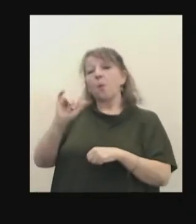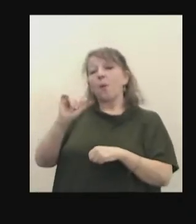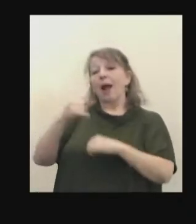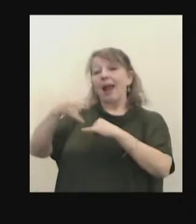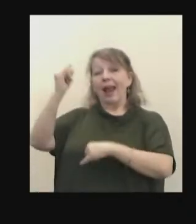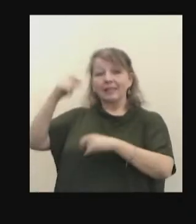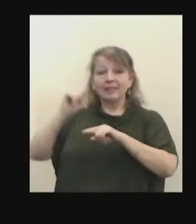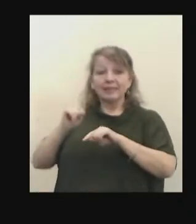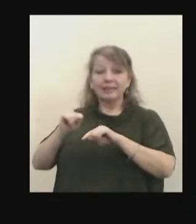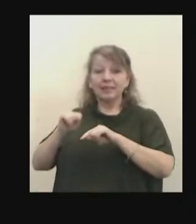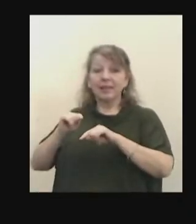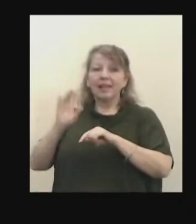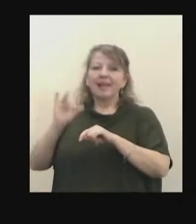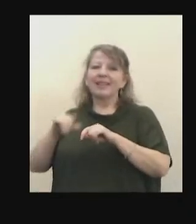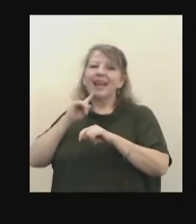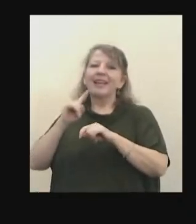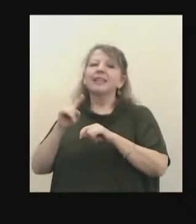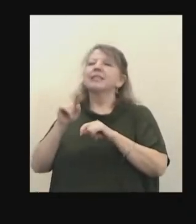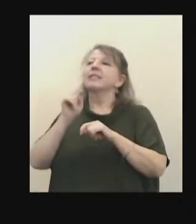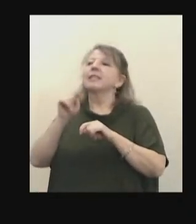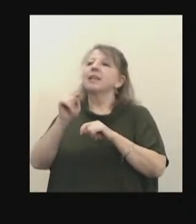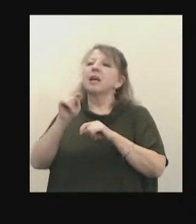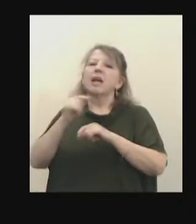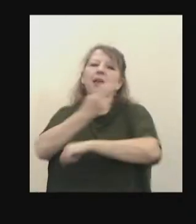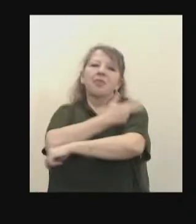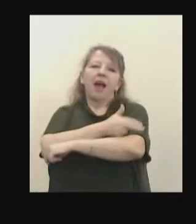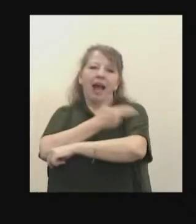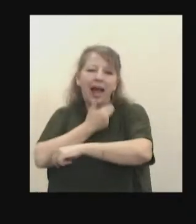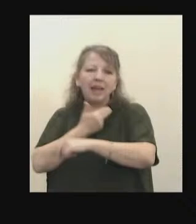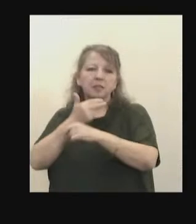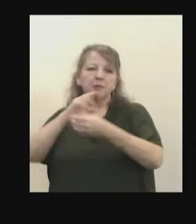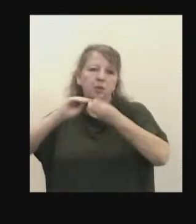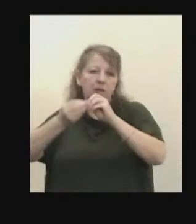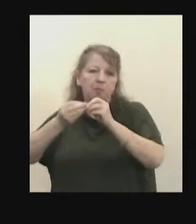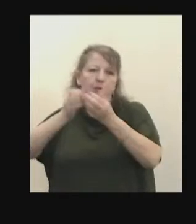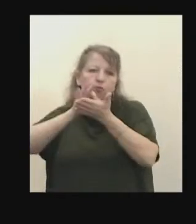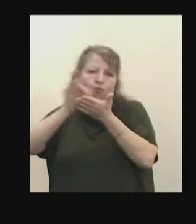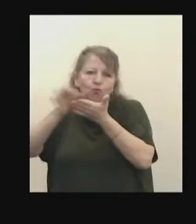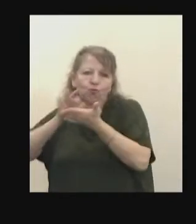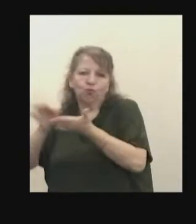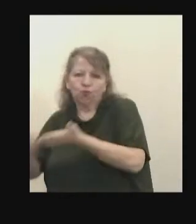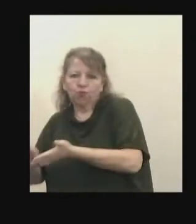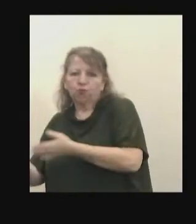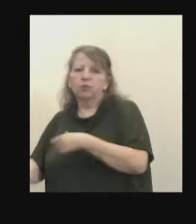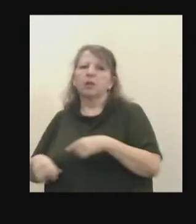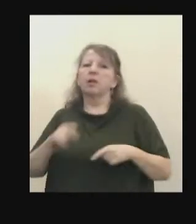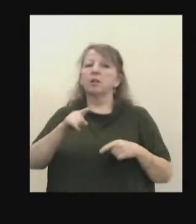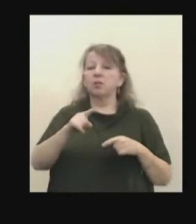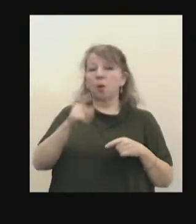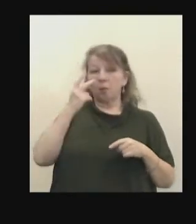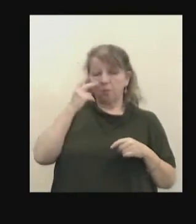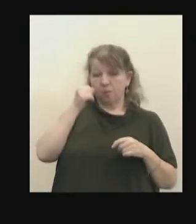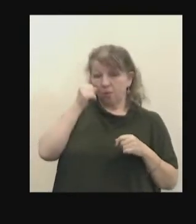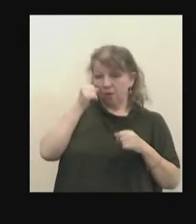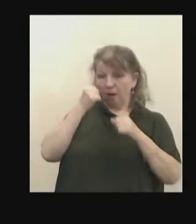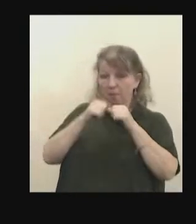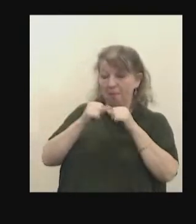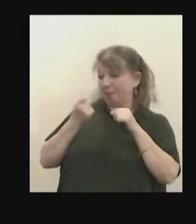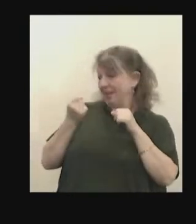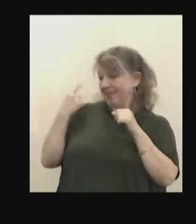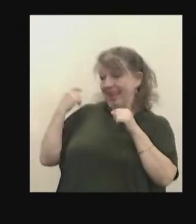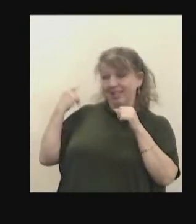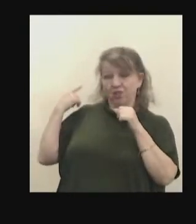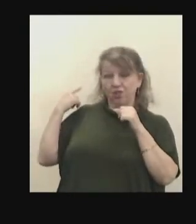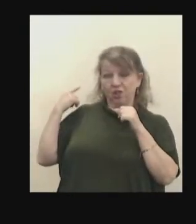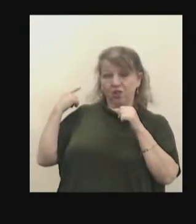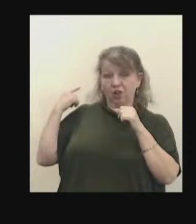the COVID-19 hospital census. And so you can see, remember at the end of last year, at